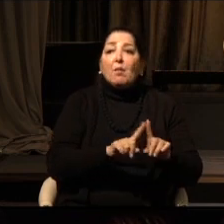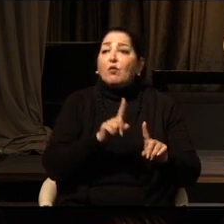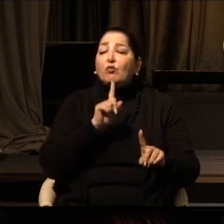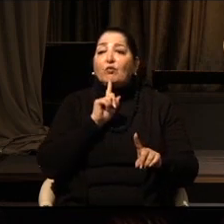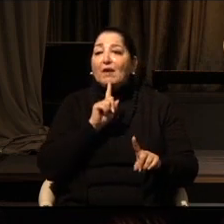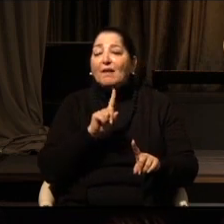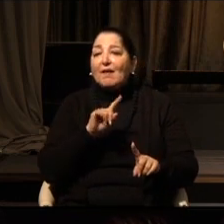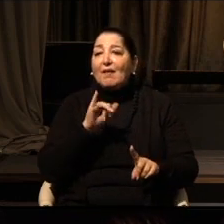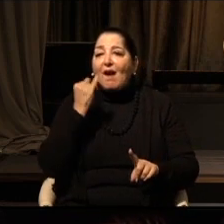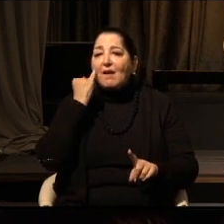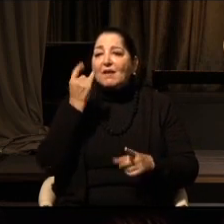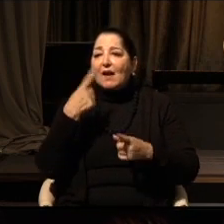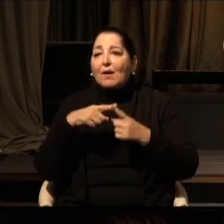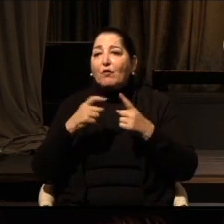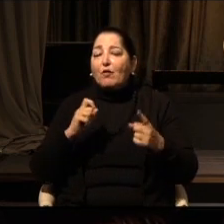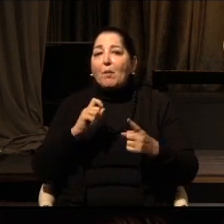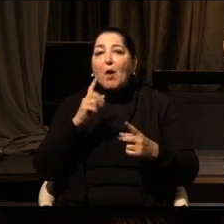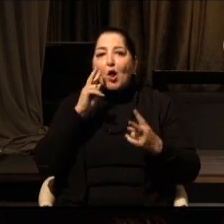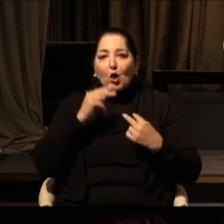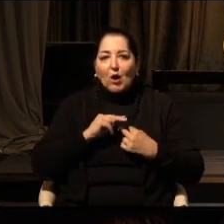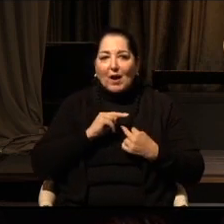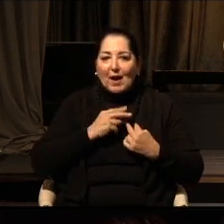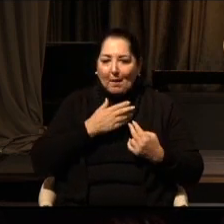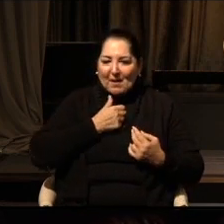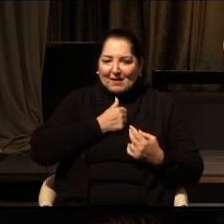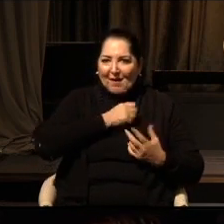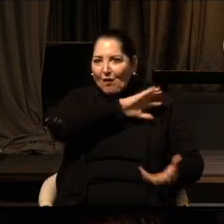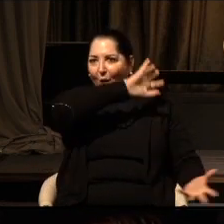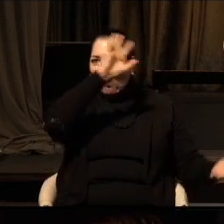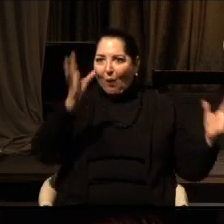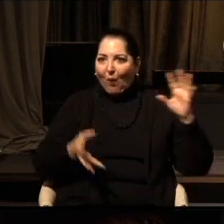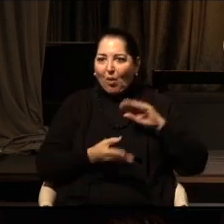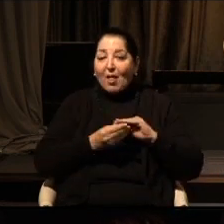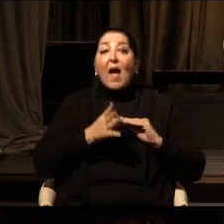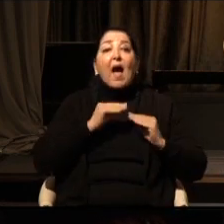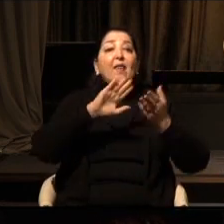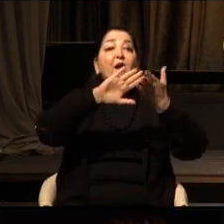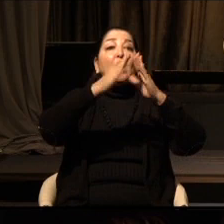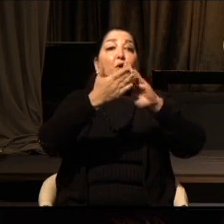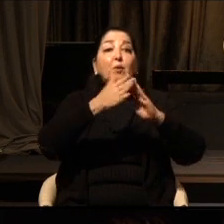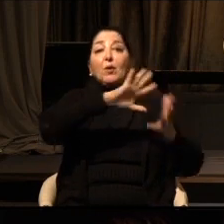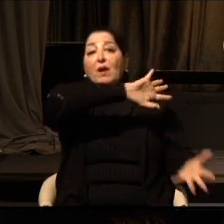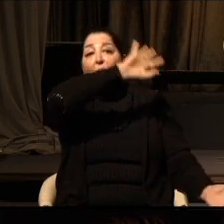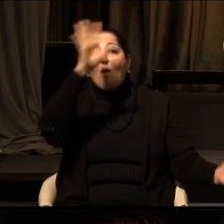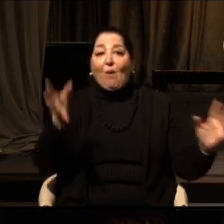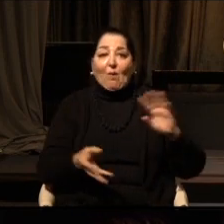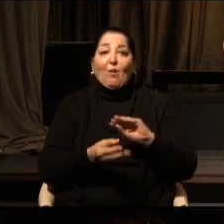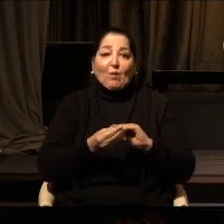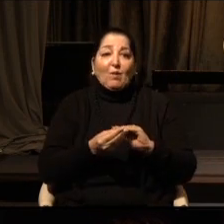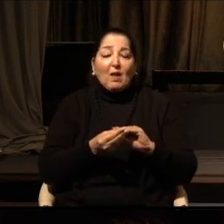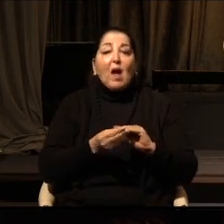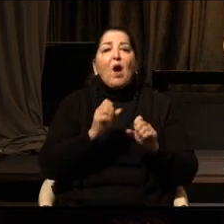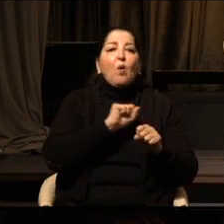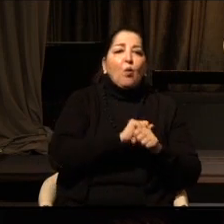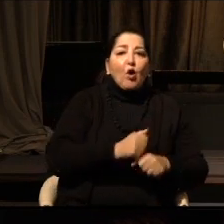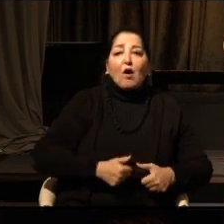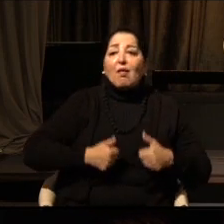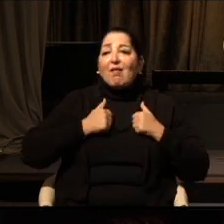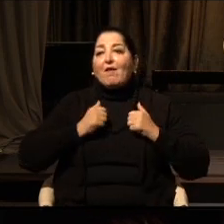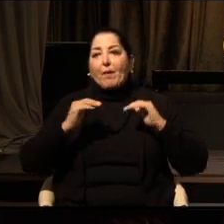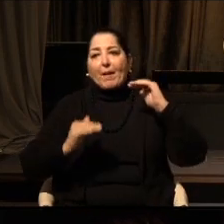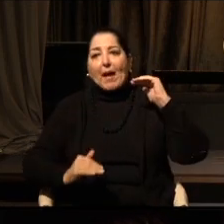at our whole self and our whole community. And, you know, work-life balance, that's something that